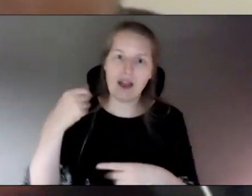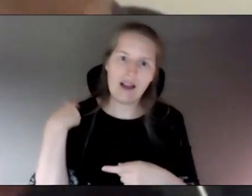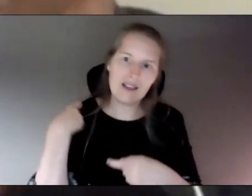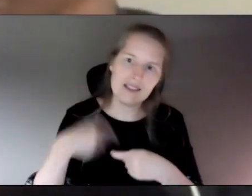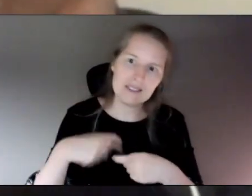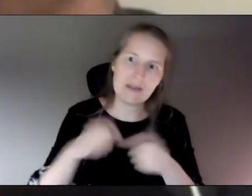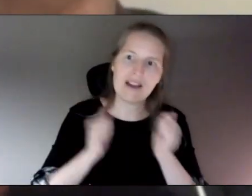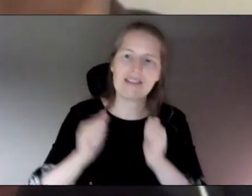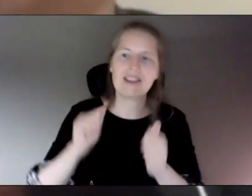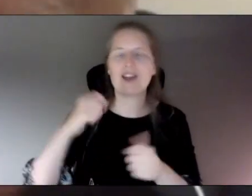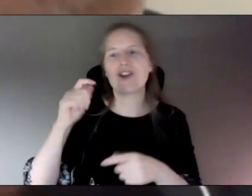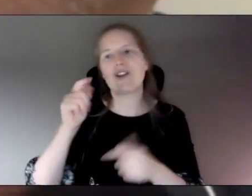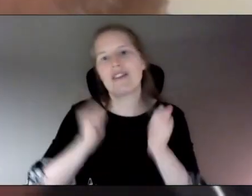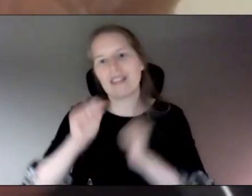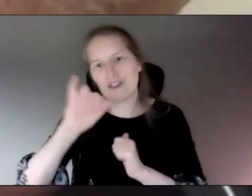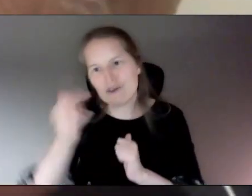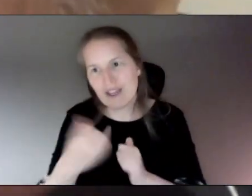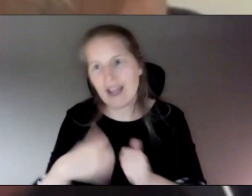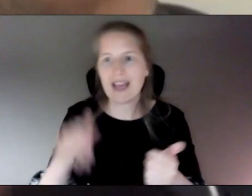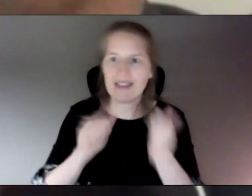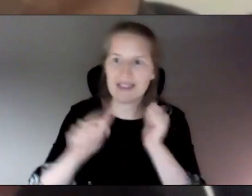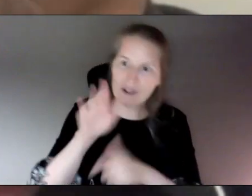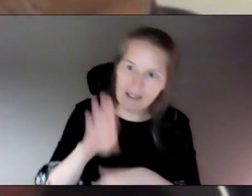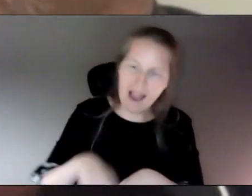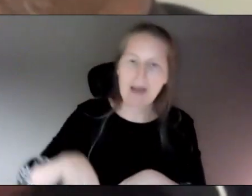and the Theater Lab, and now First Stage.